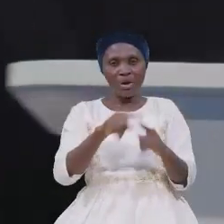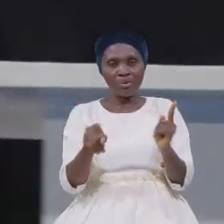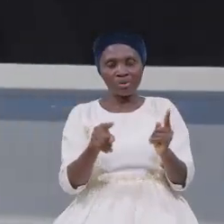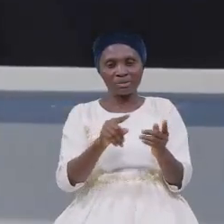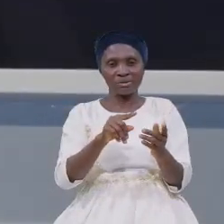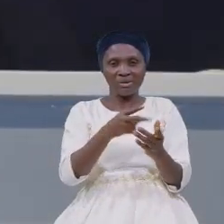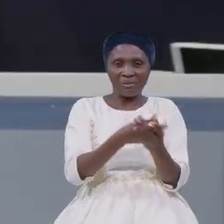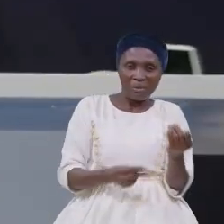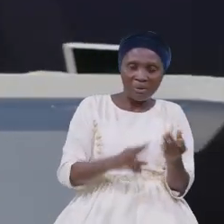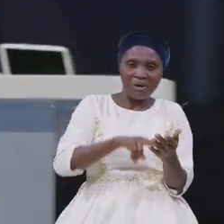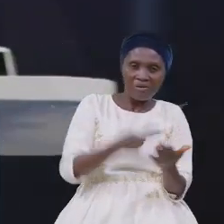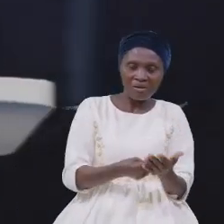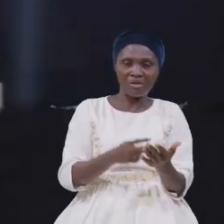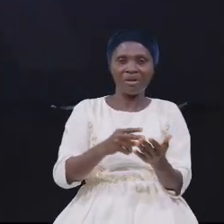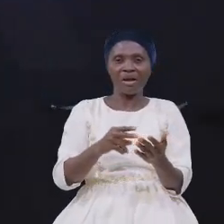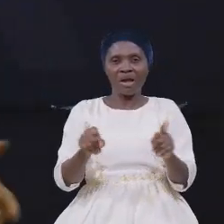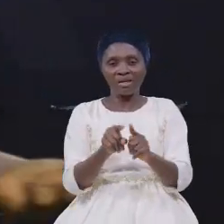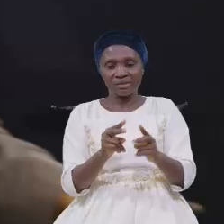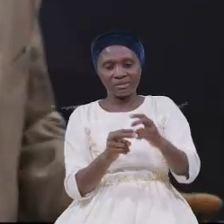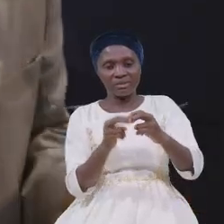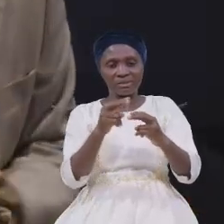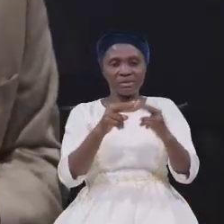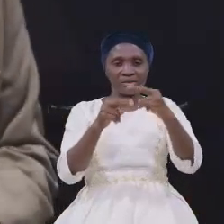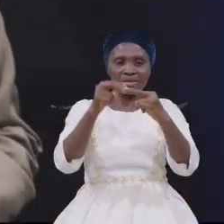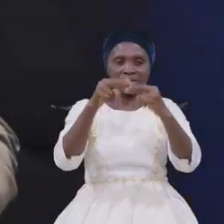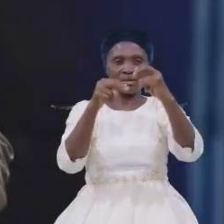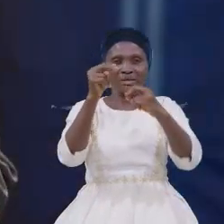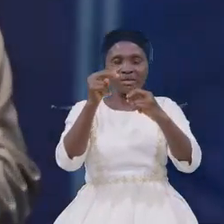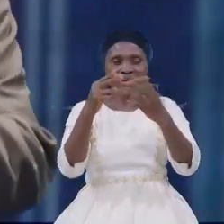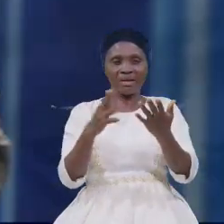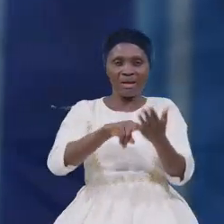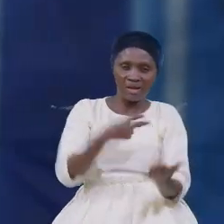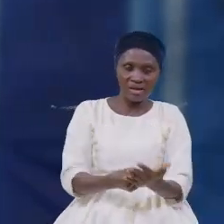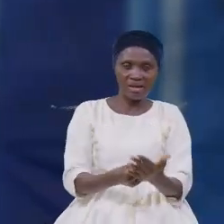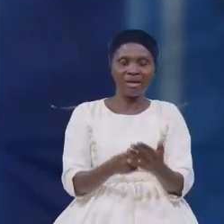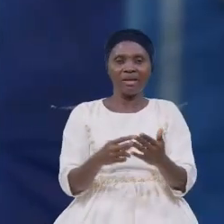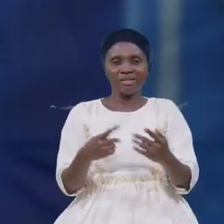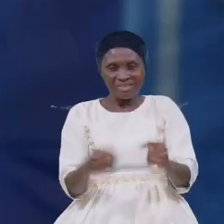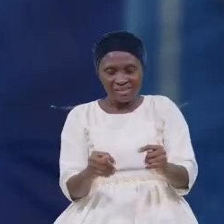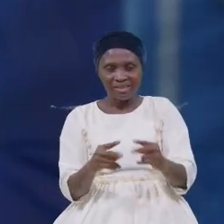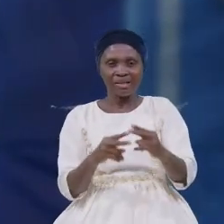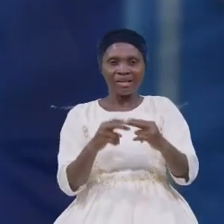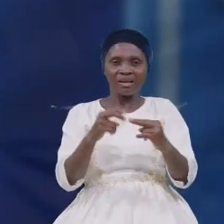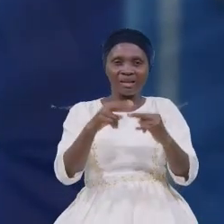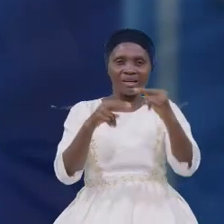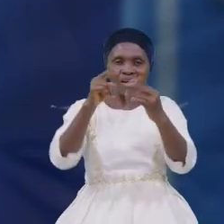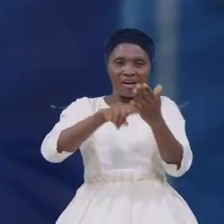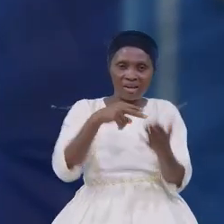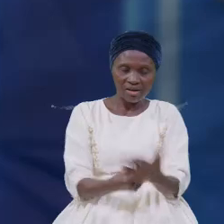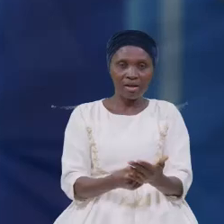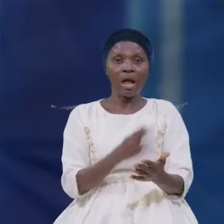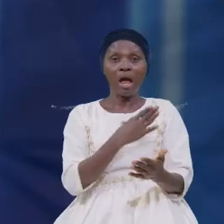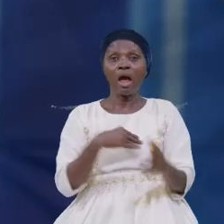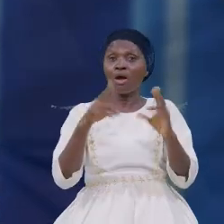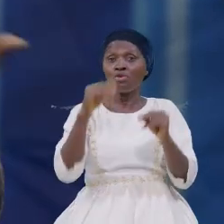climb, they fell back. They climb, they fell back. And no man has been